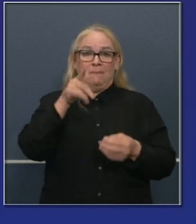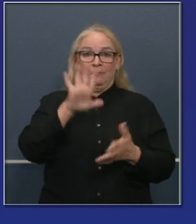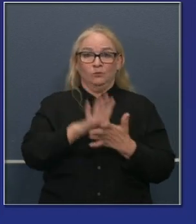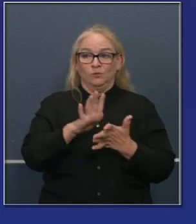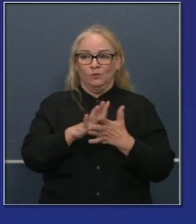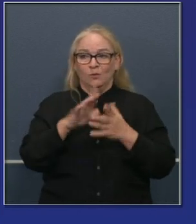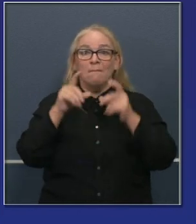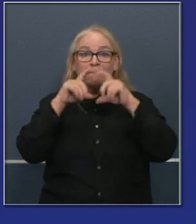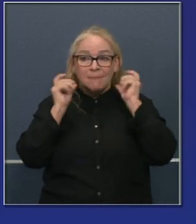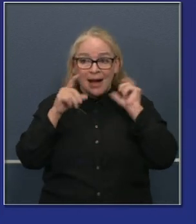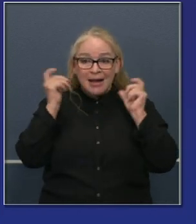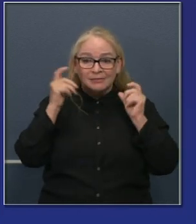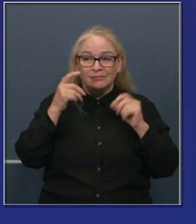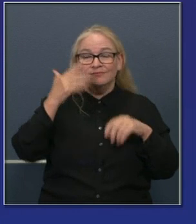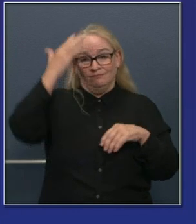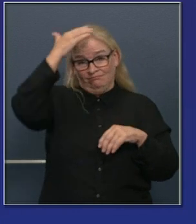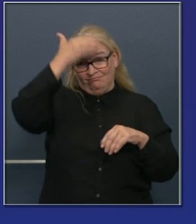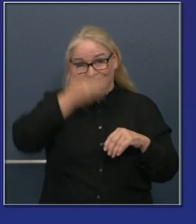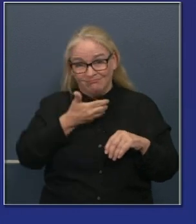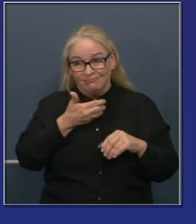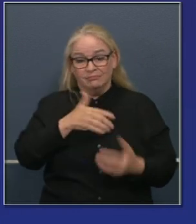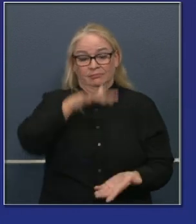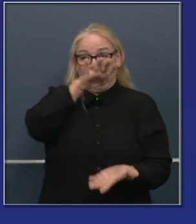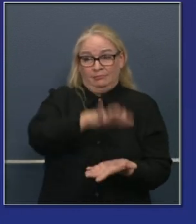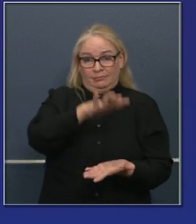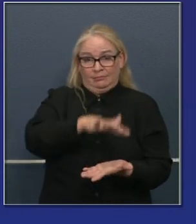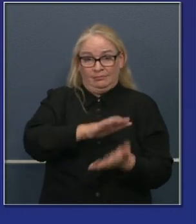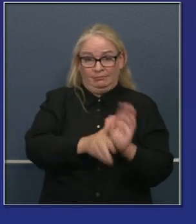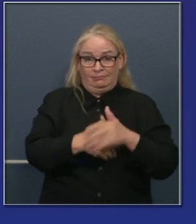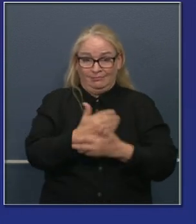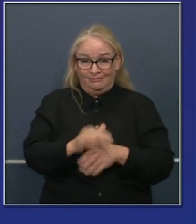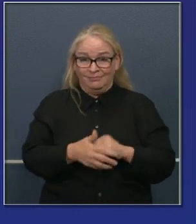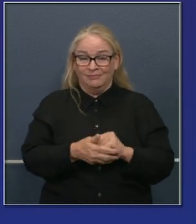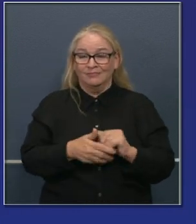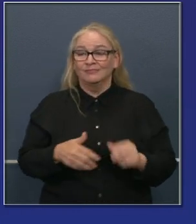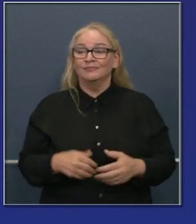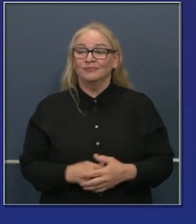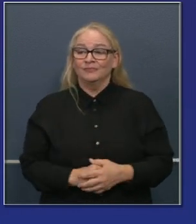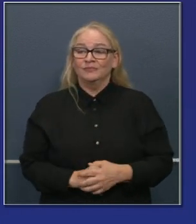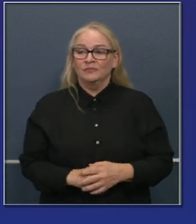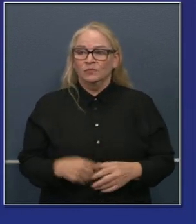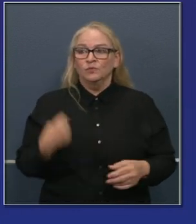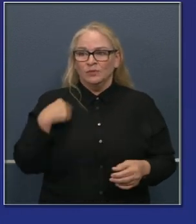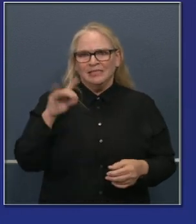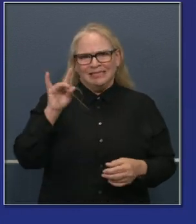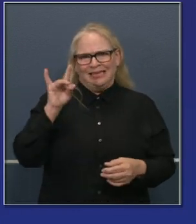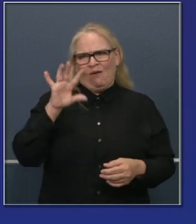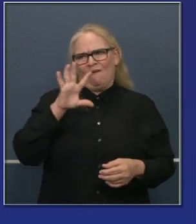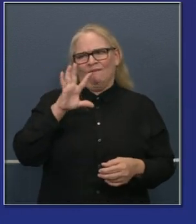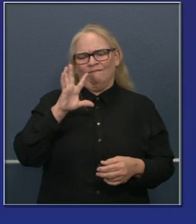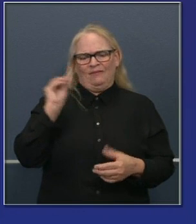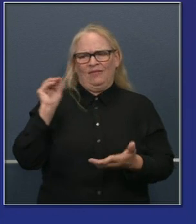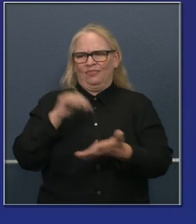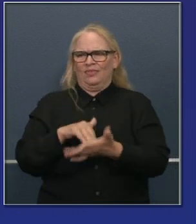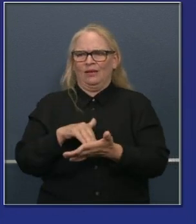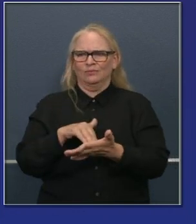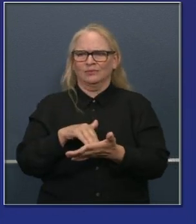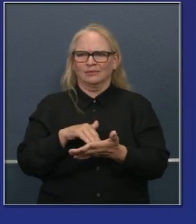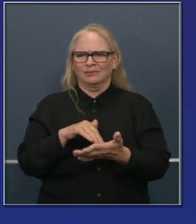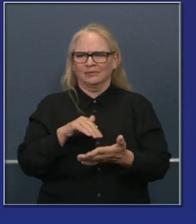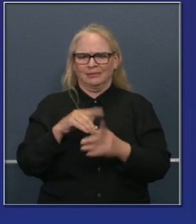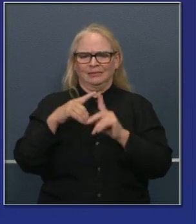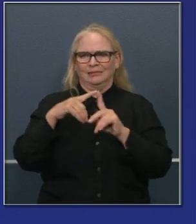face shields, hand sanitizer, over 50+ thousand temperature